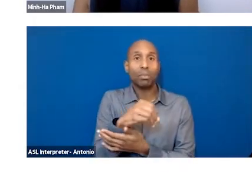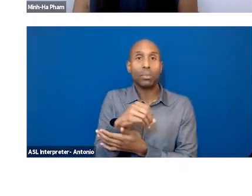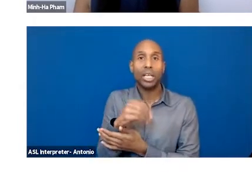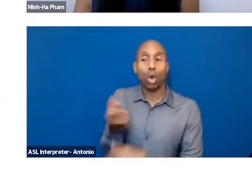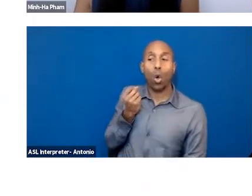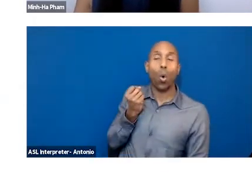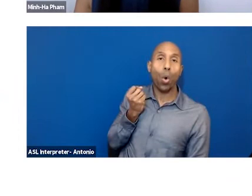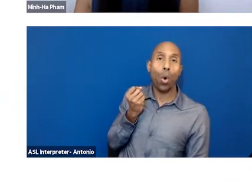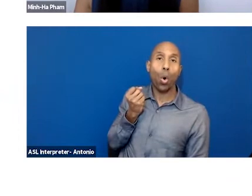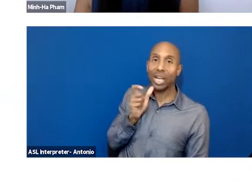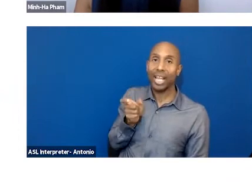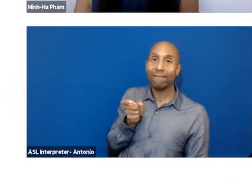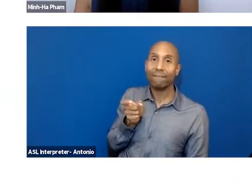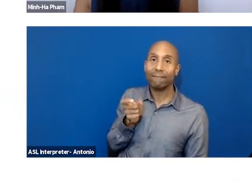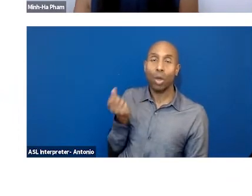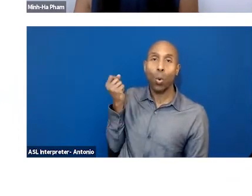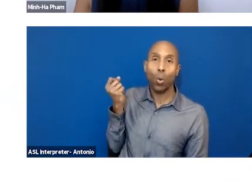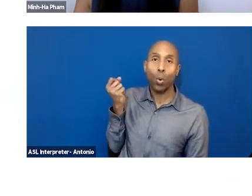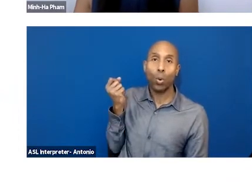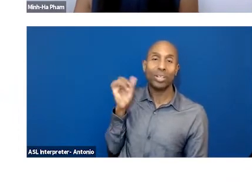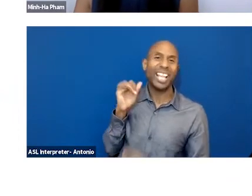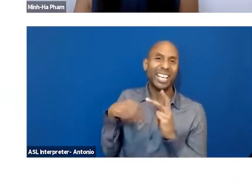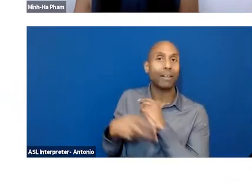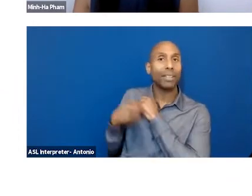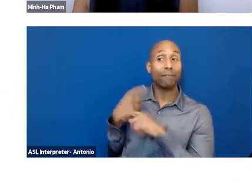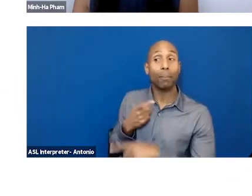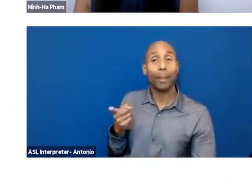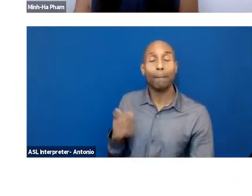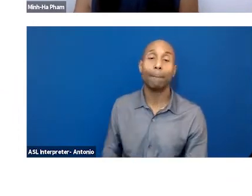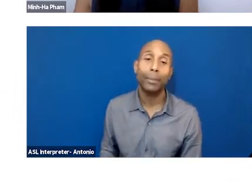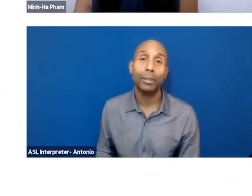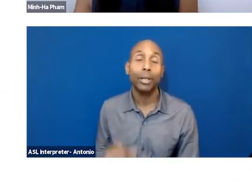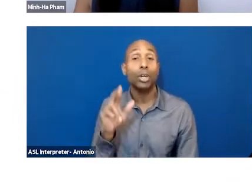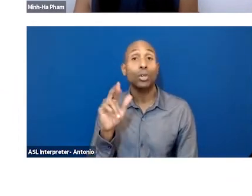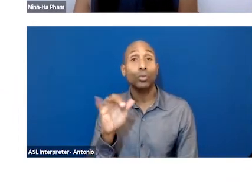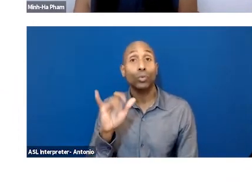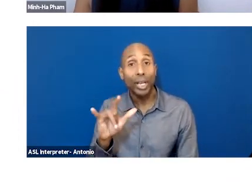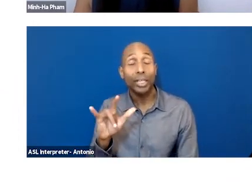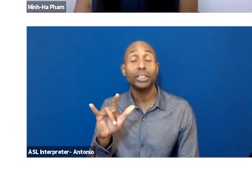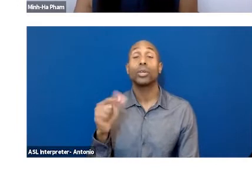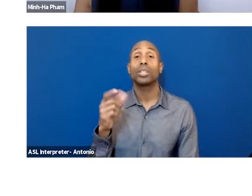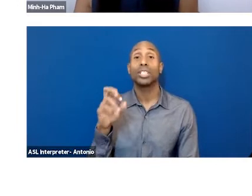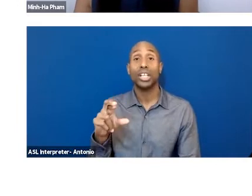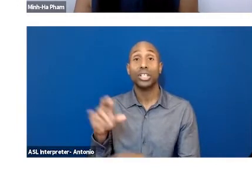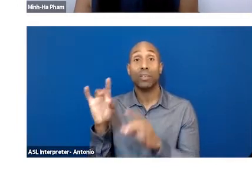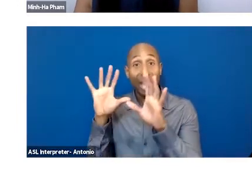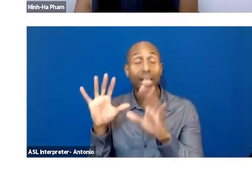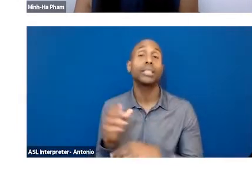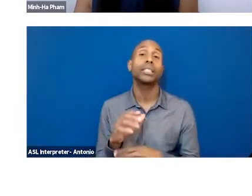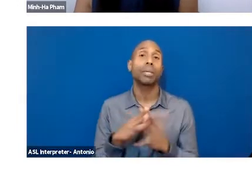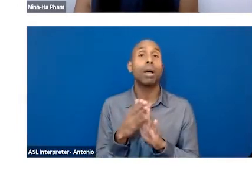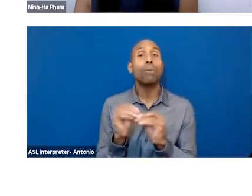isn't outrageous in fashion. It's mundane, routine, and ordinary, and it's institutionalized